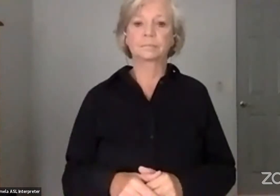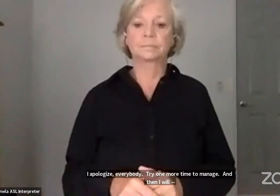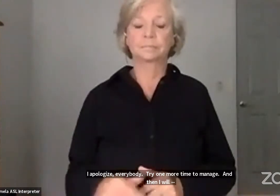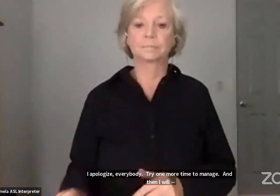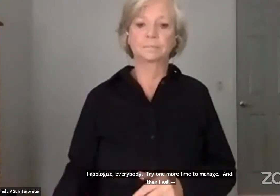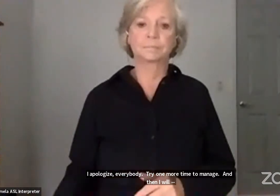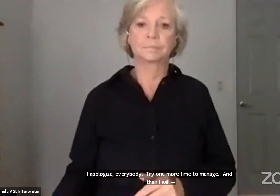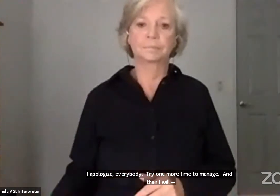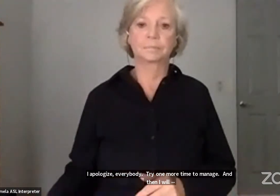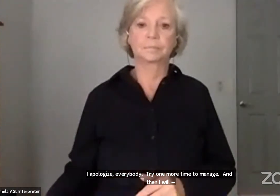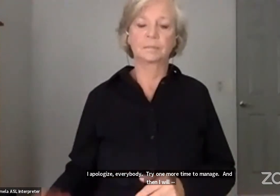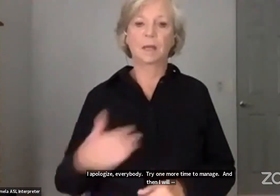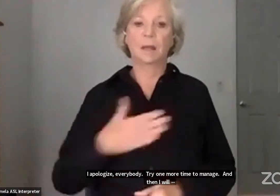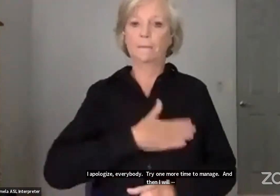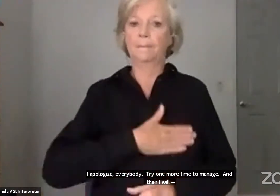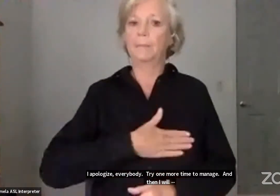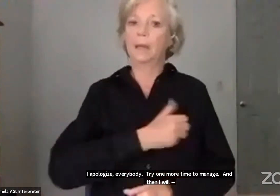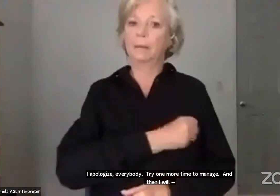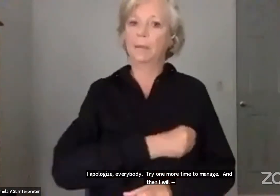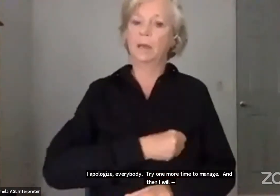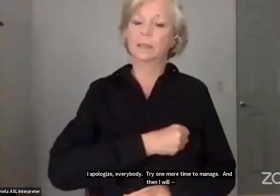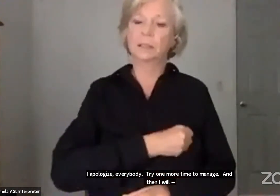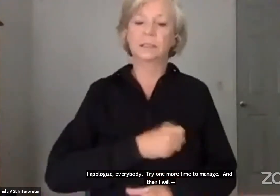my apologies.